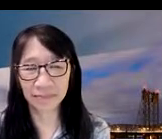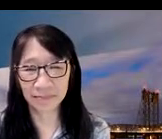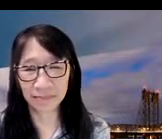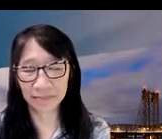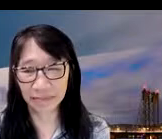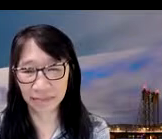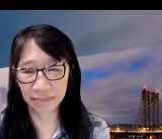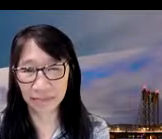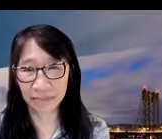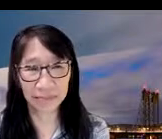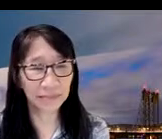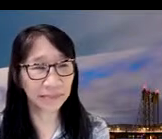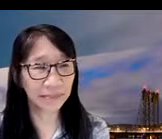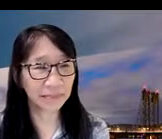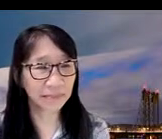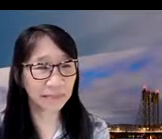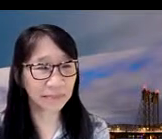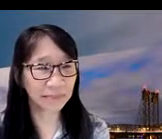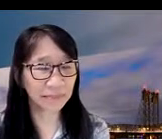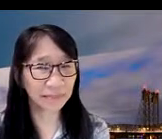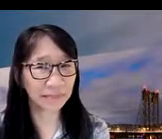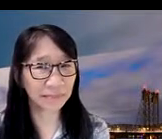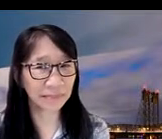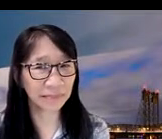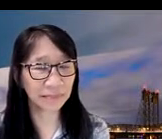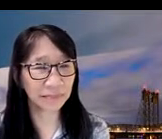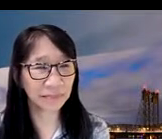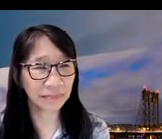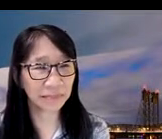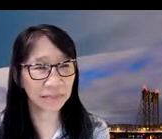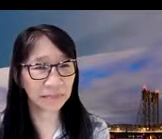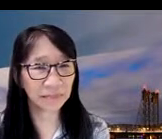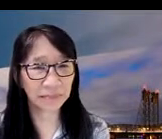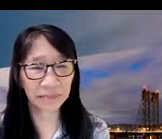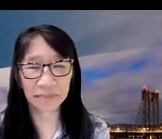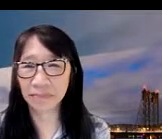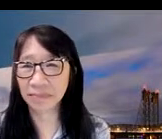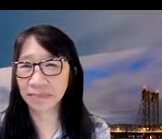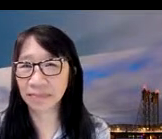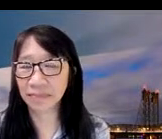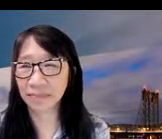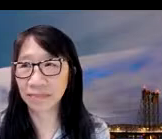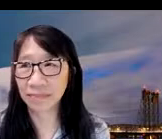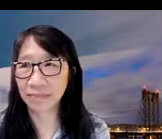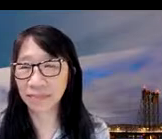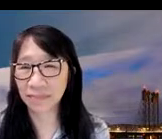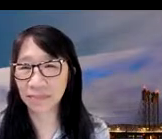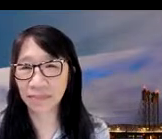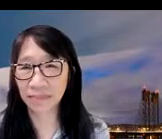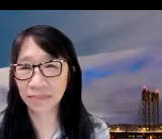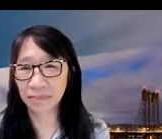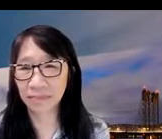And Kayla, could you put the images back up, and then that way maybe we can reference, the